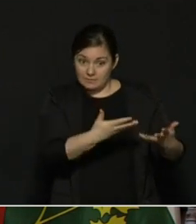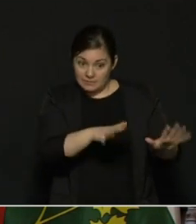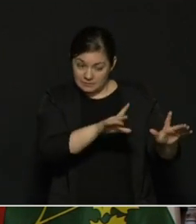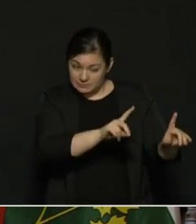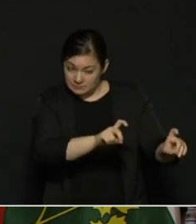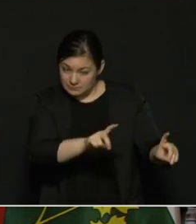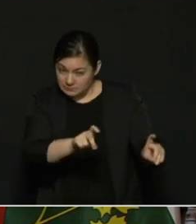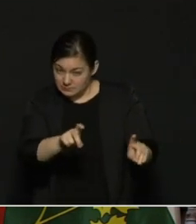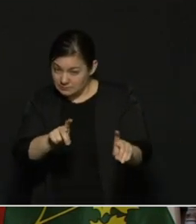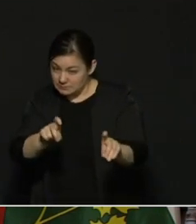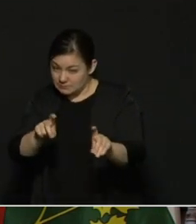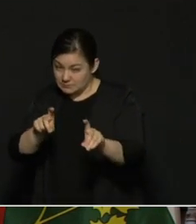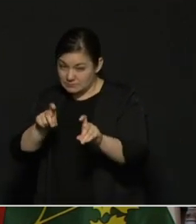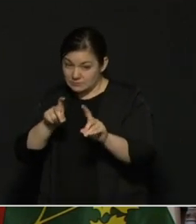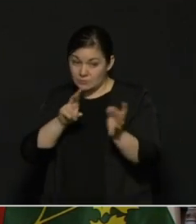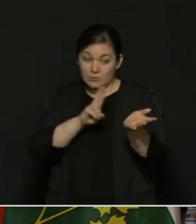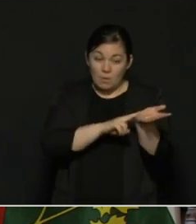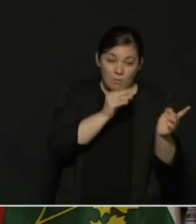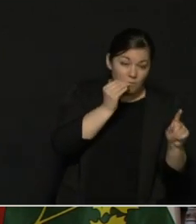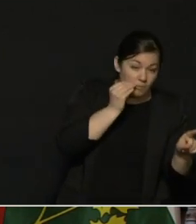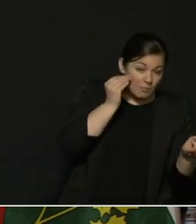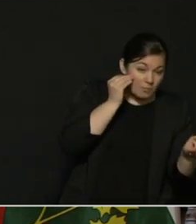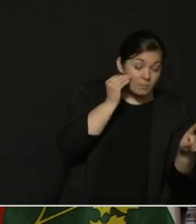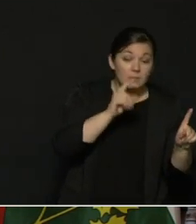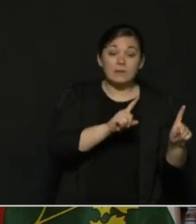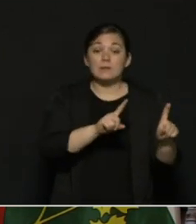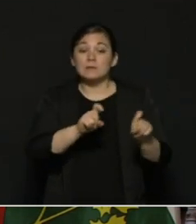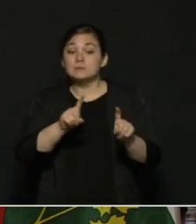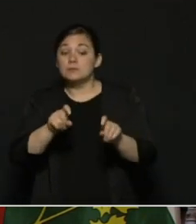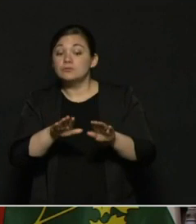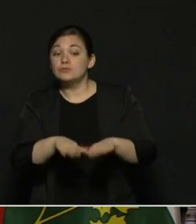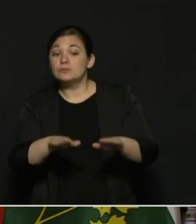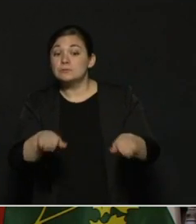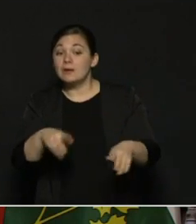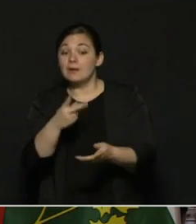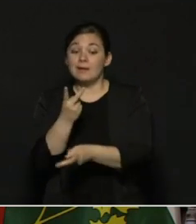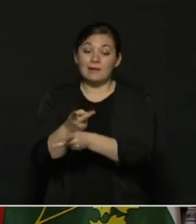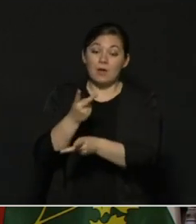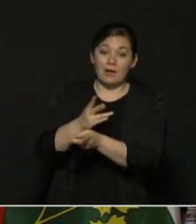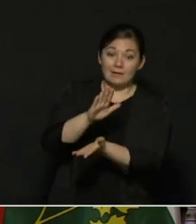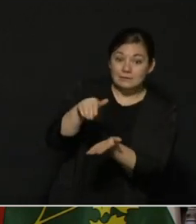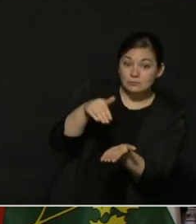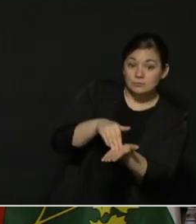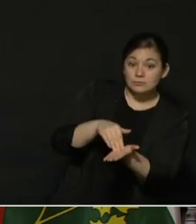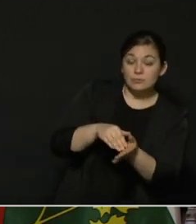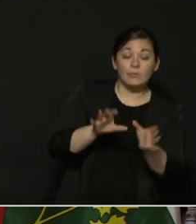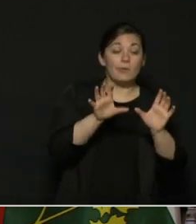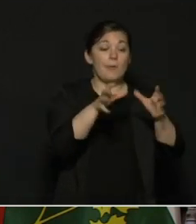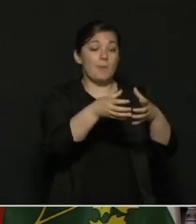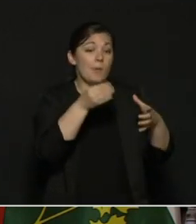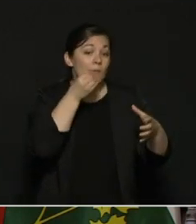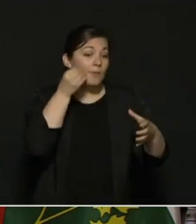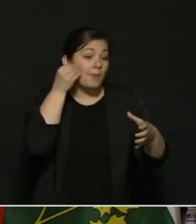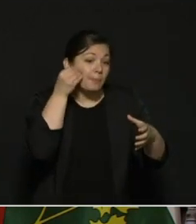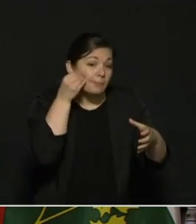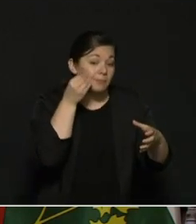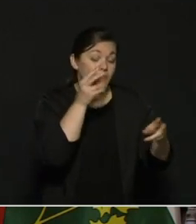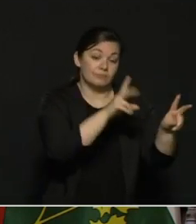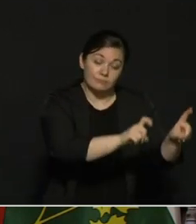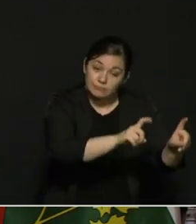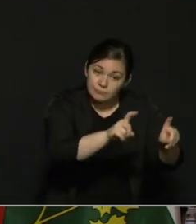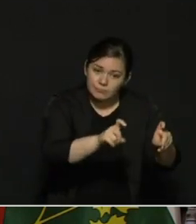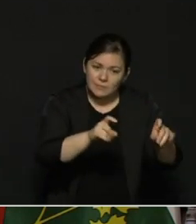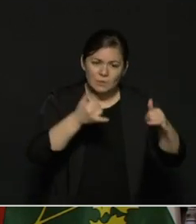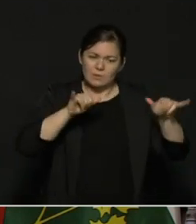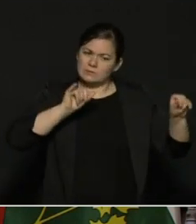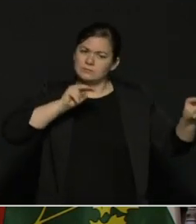care centers, as well as anything we have to do with congregate settings. Still doing outbreaks, still looking at geographical settings and that